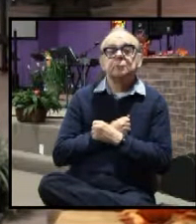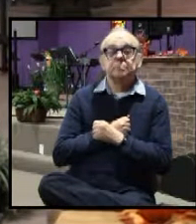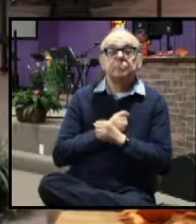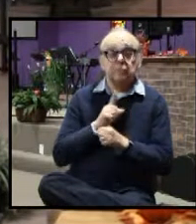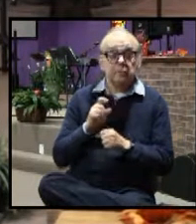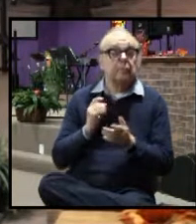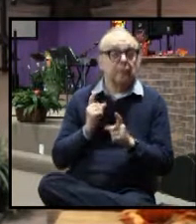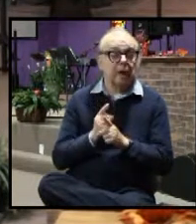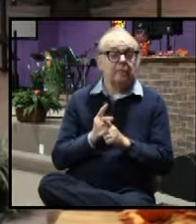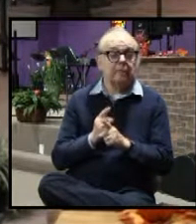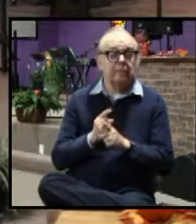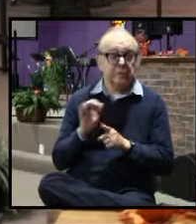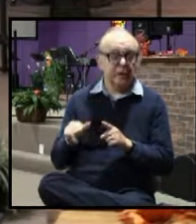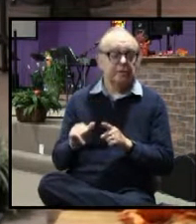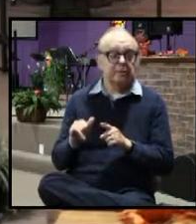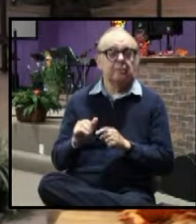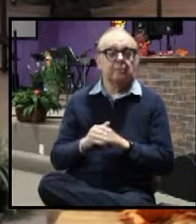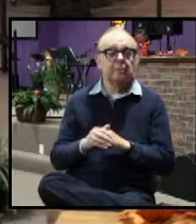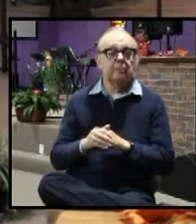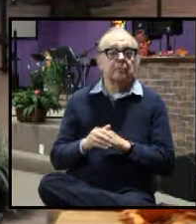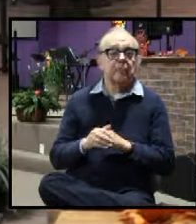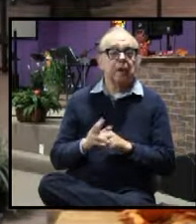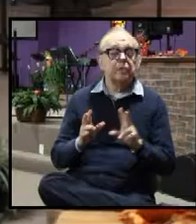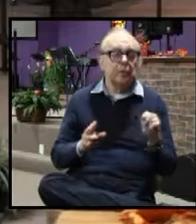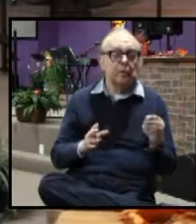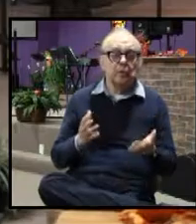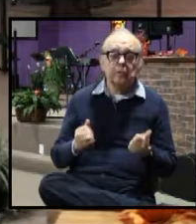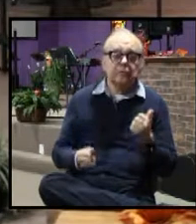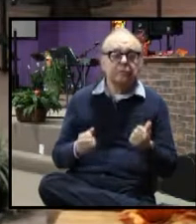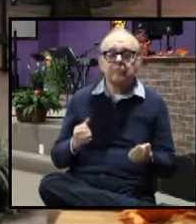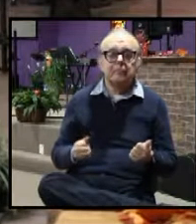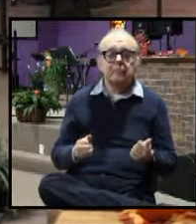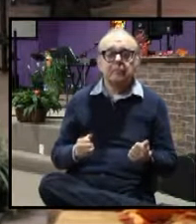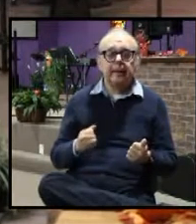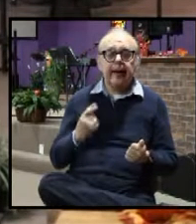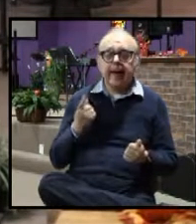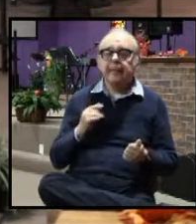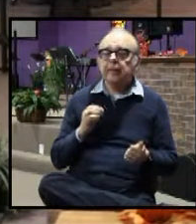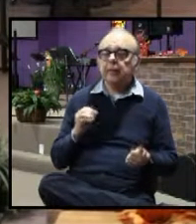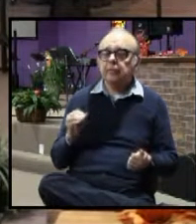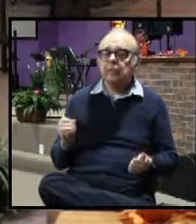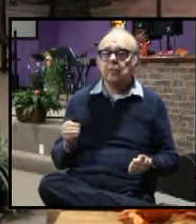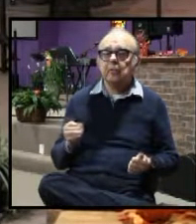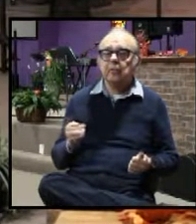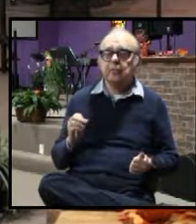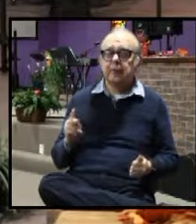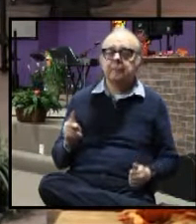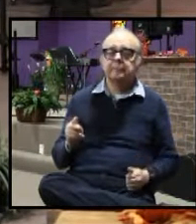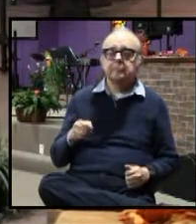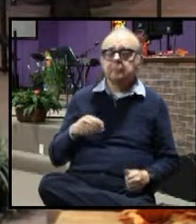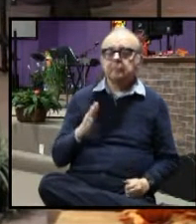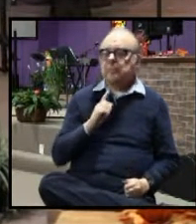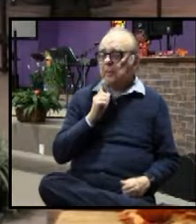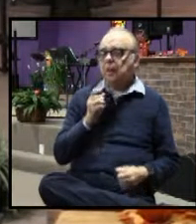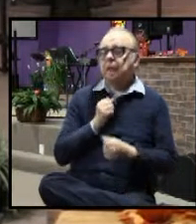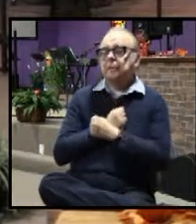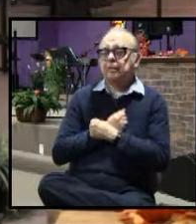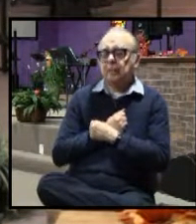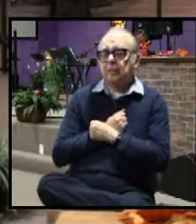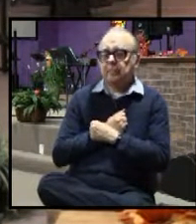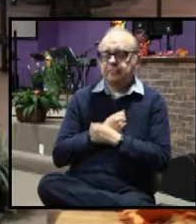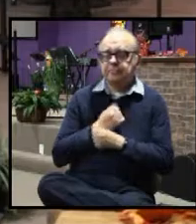Doesn't it? Yes? No? I think so. Yeah, okay. God